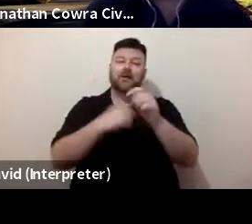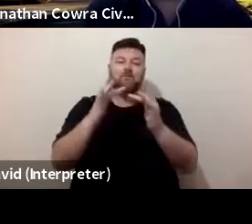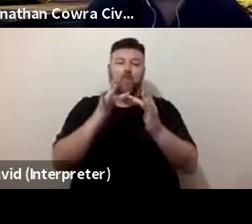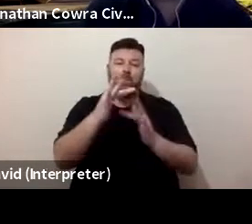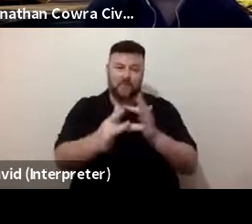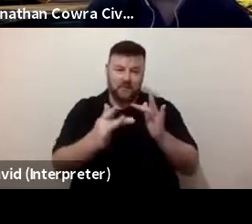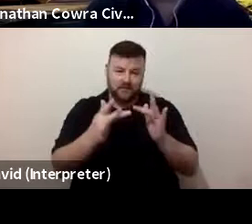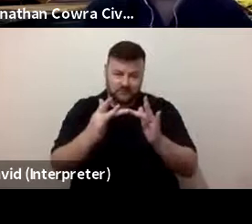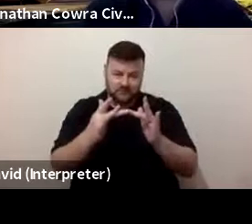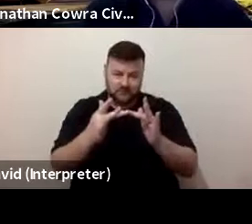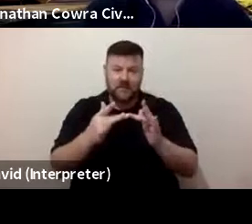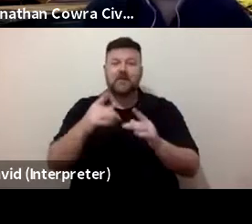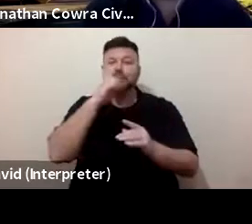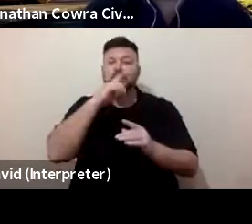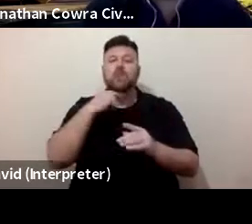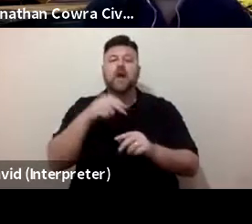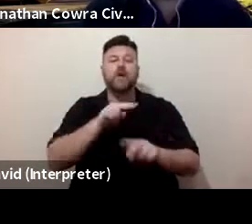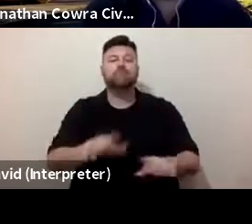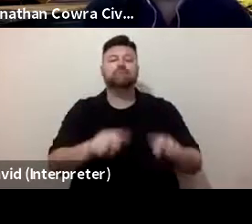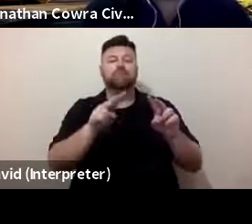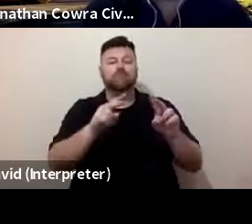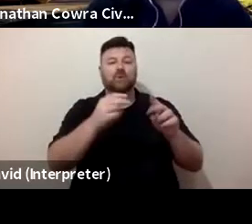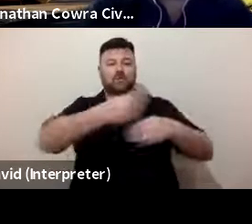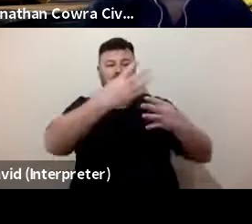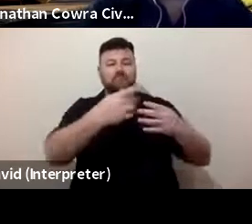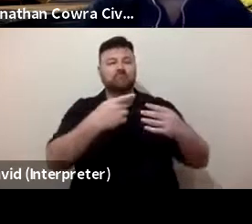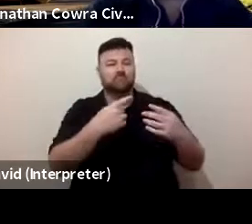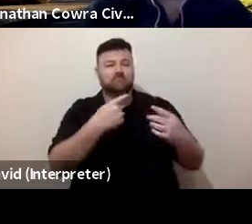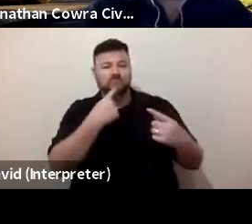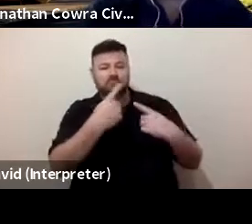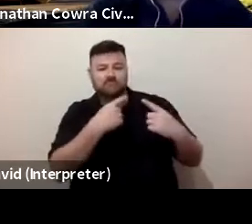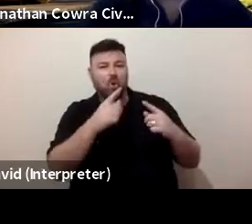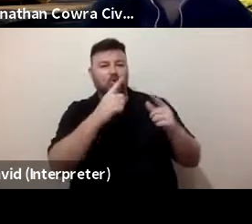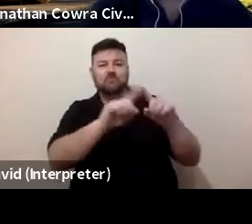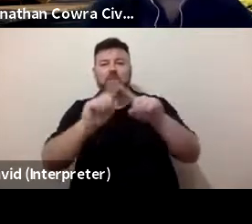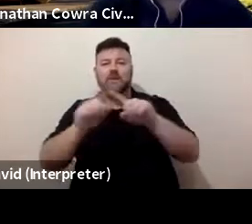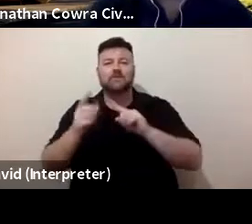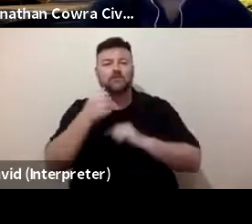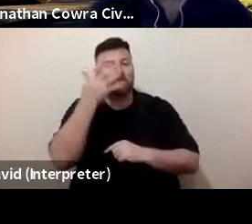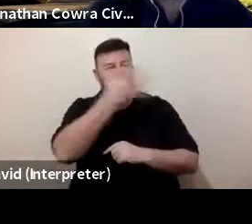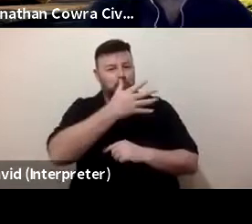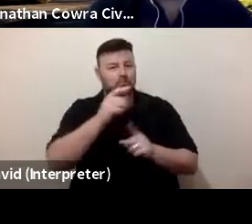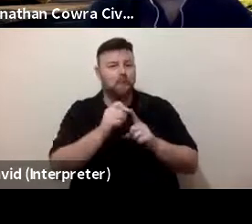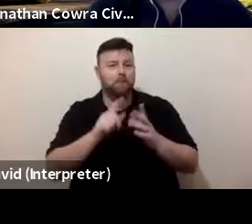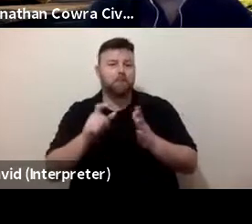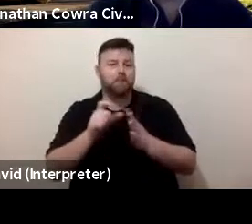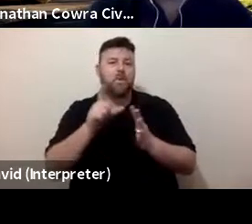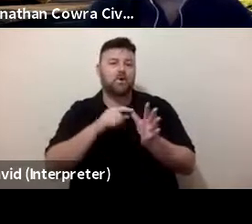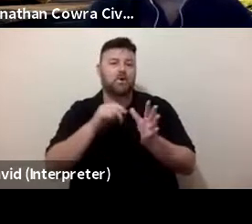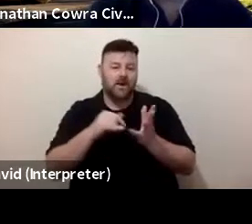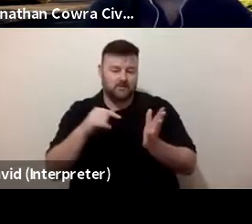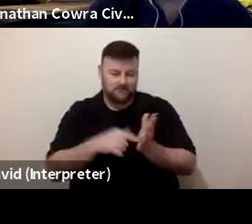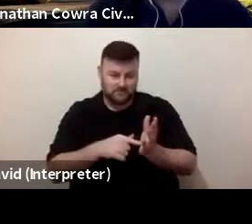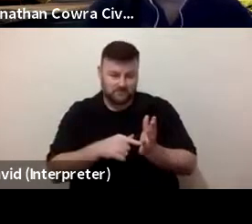audiences where they can kind of access various First Nations podcast work. And then as a platform